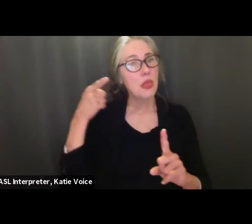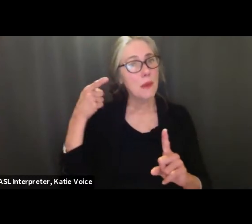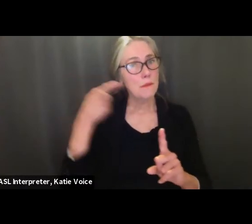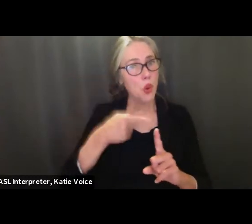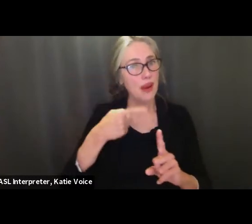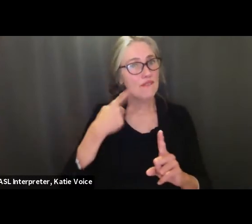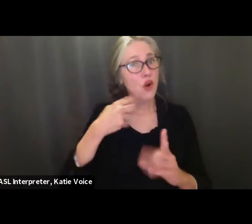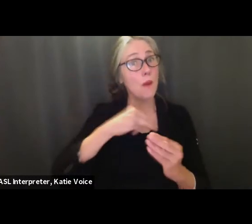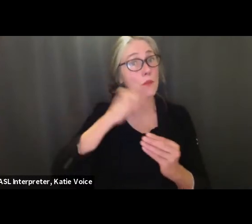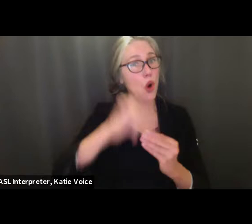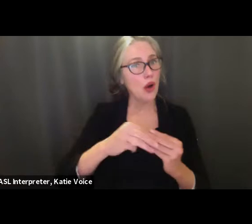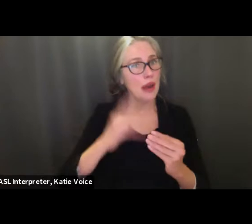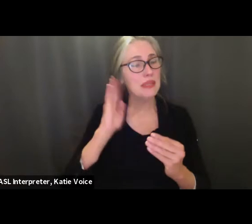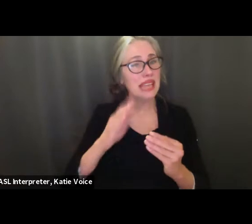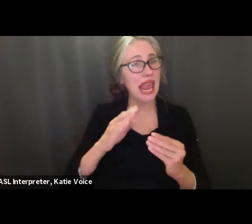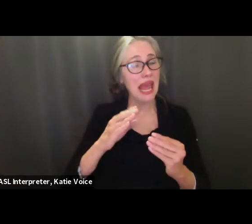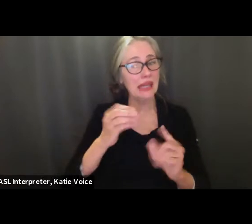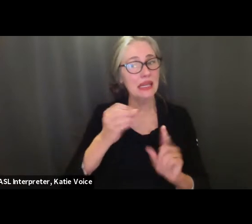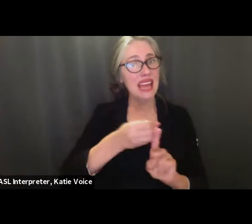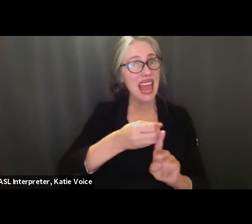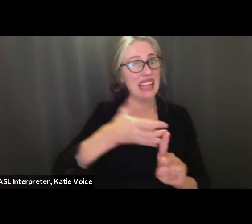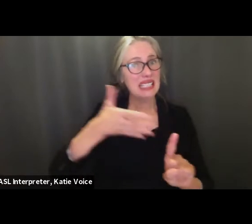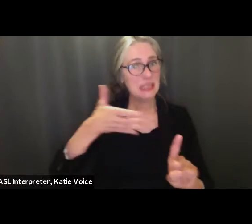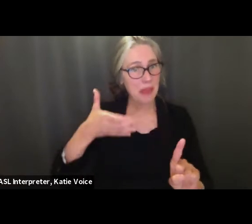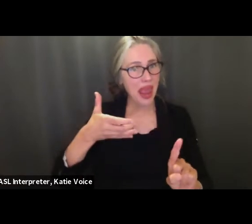programs. Yes. Okay.